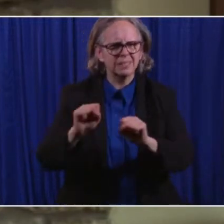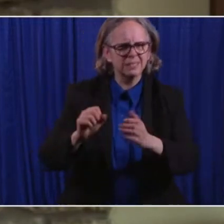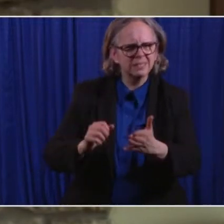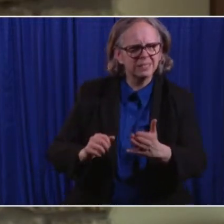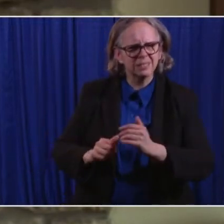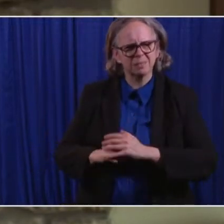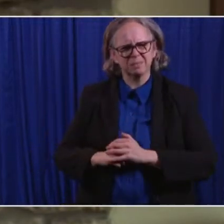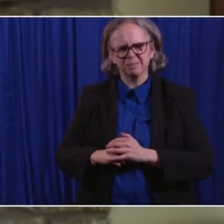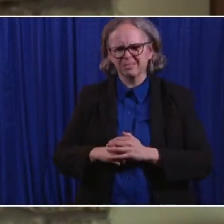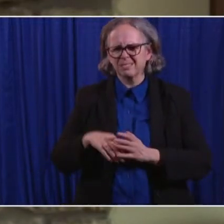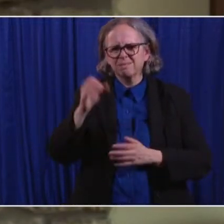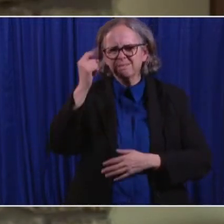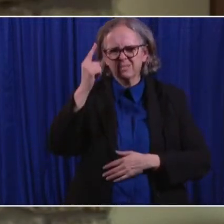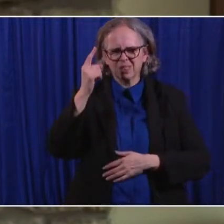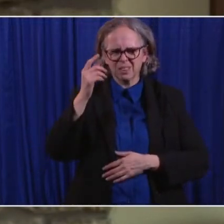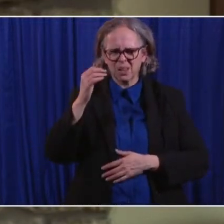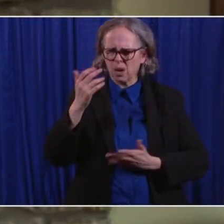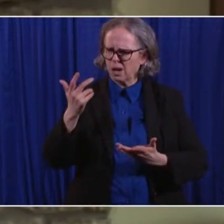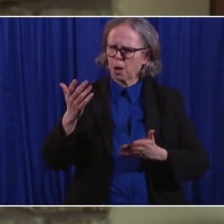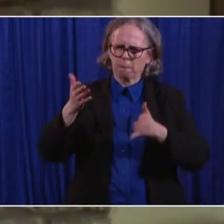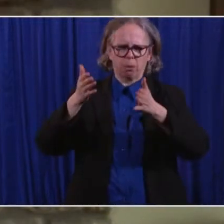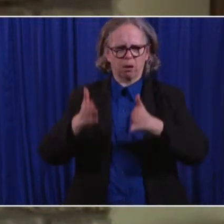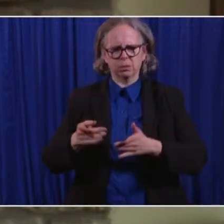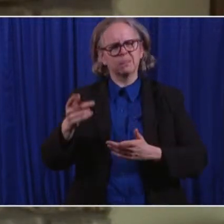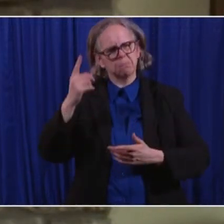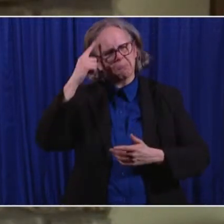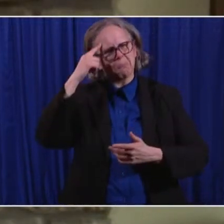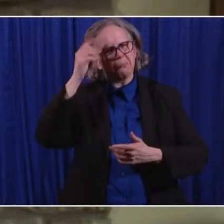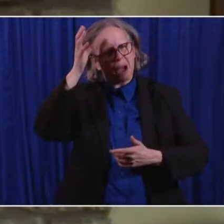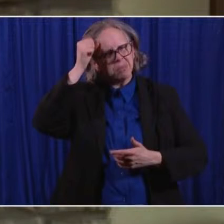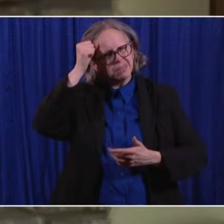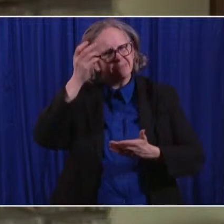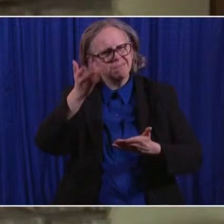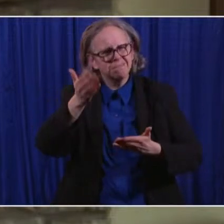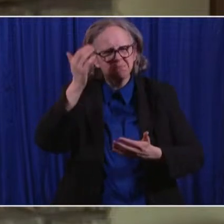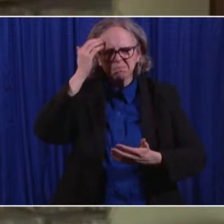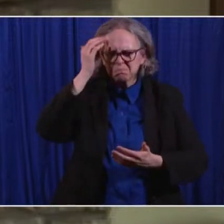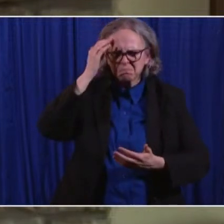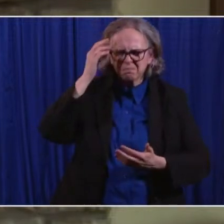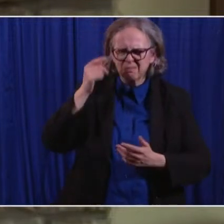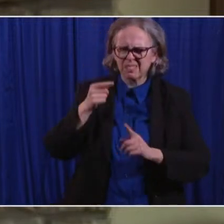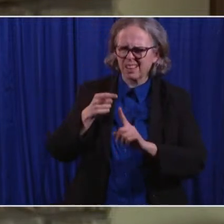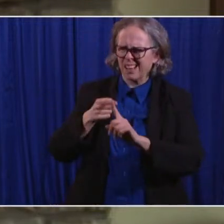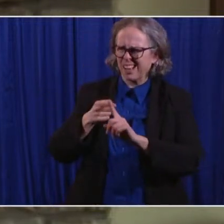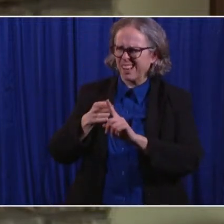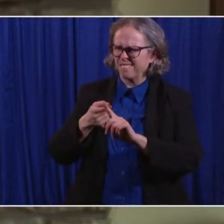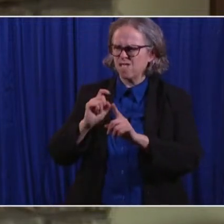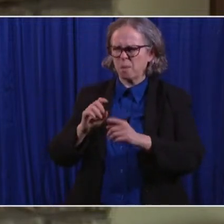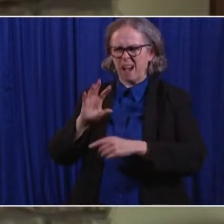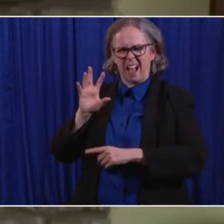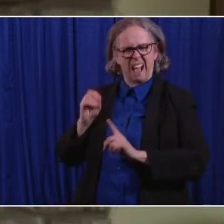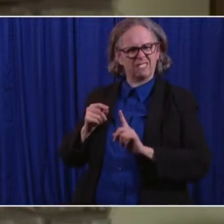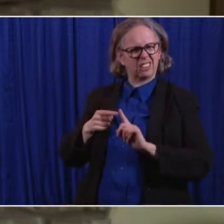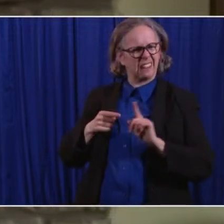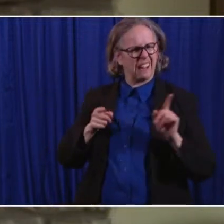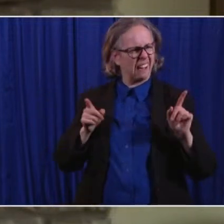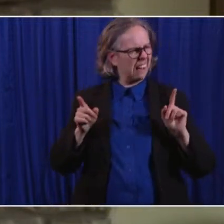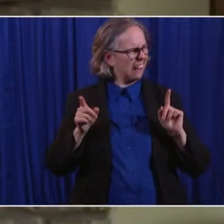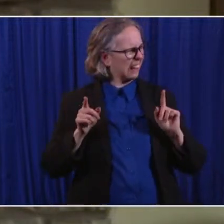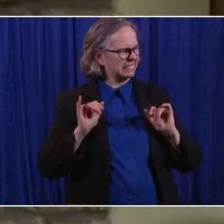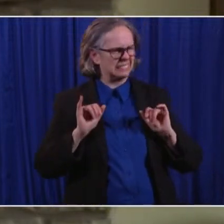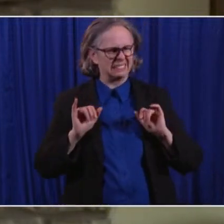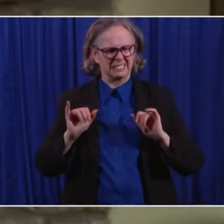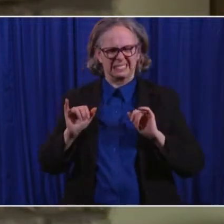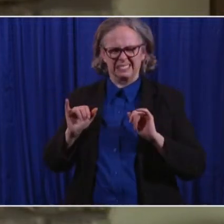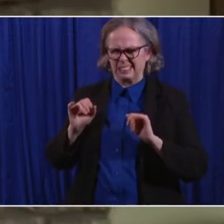okay, some people are coming in and they come from a country and a location in that country where Ebola is